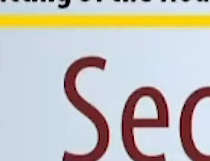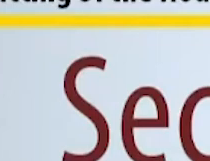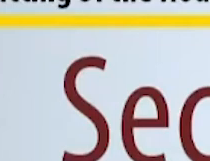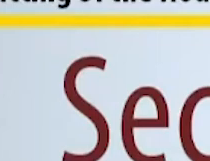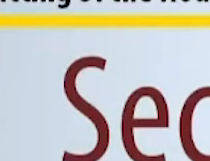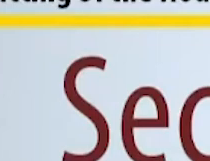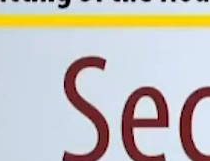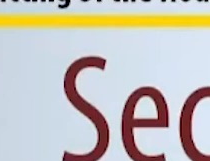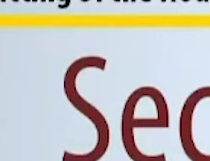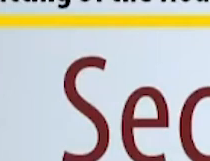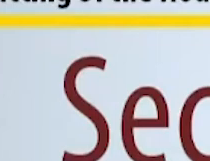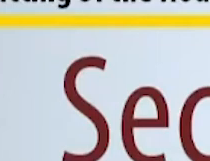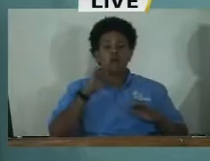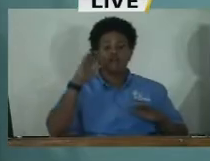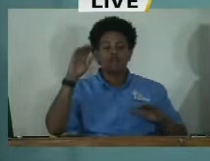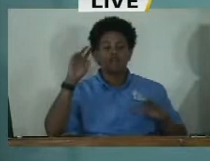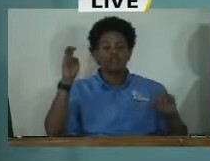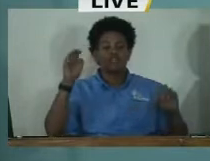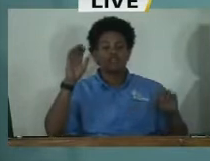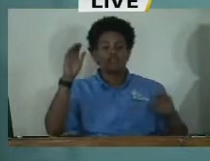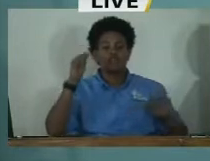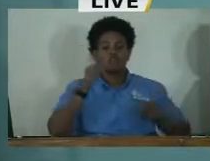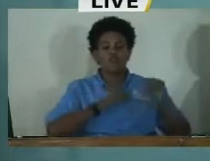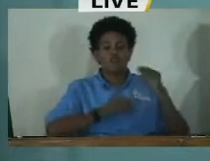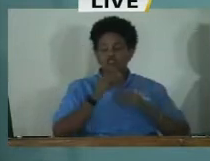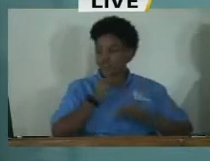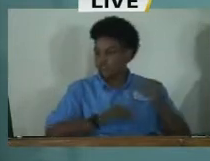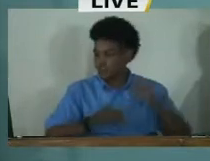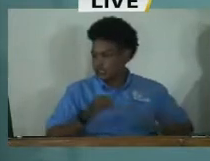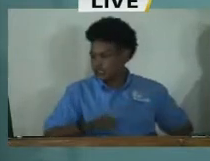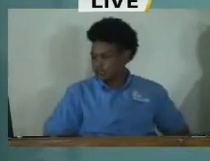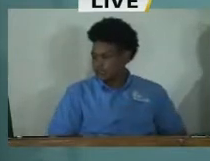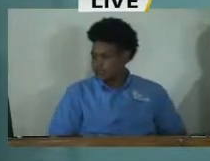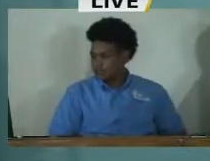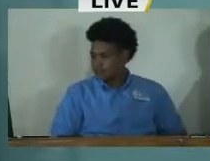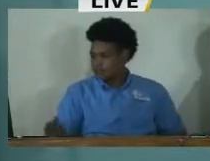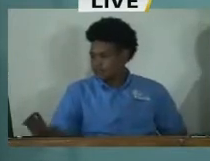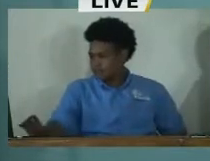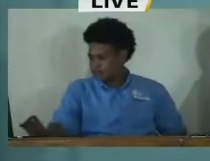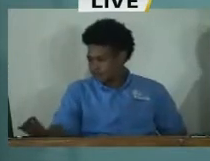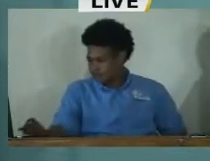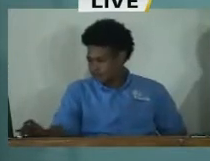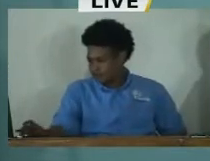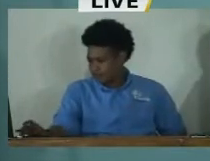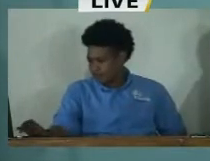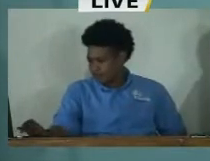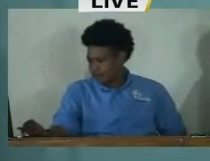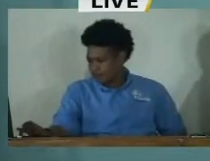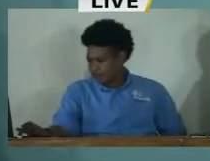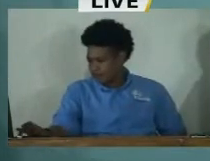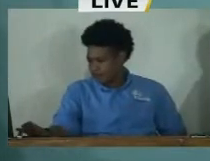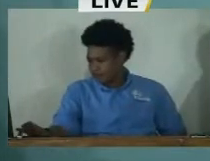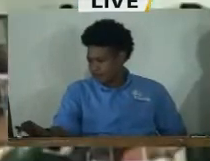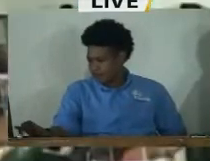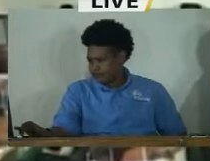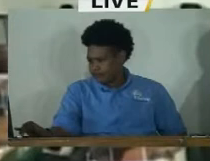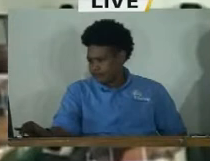spokesperson on Foreign Affairs and Foreign Trade. Ms. Hanna.